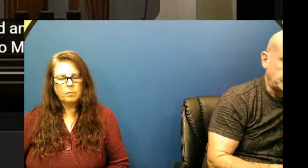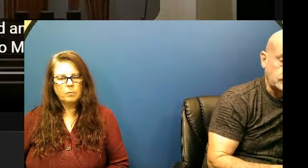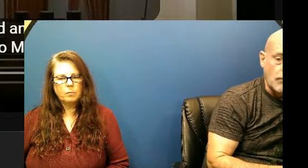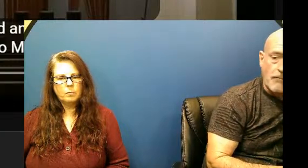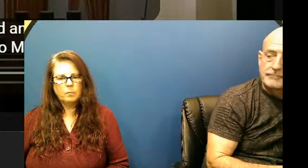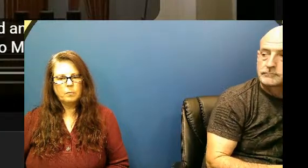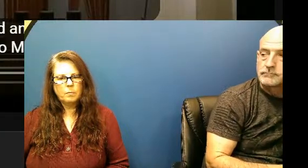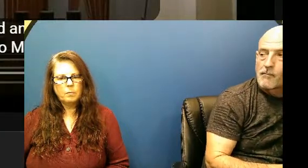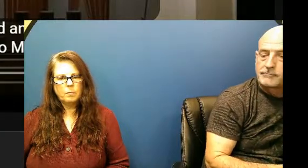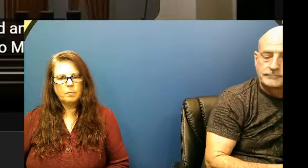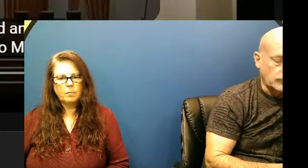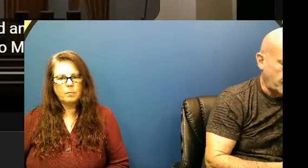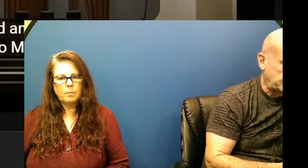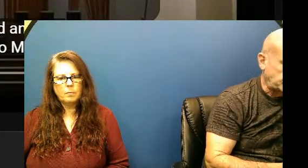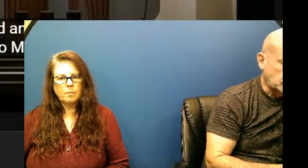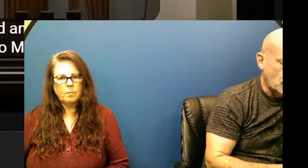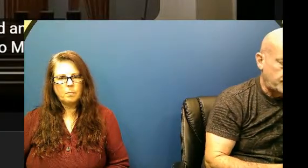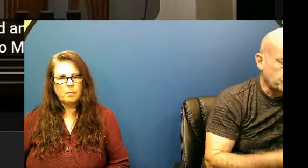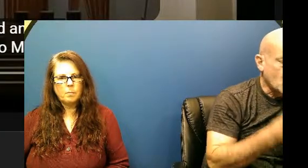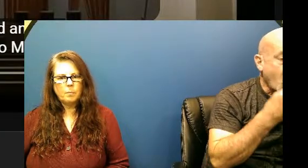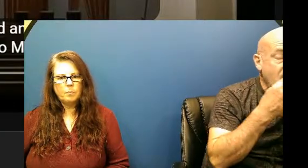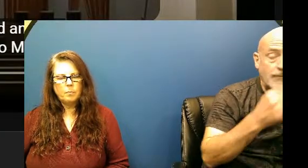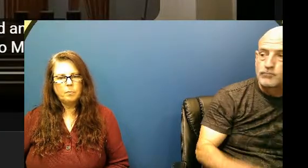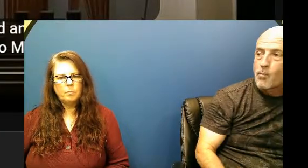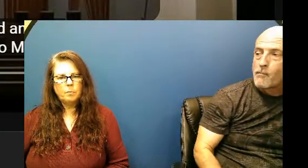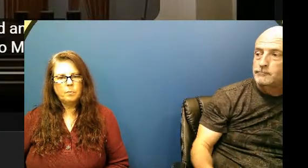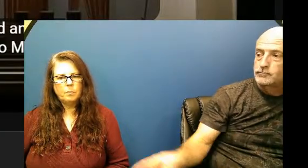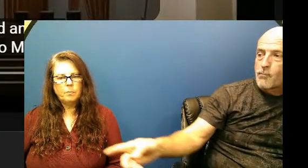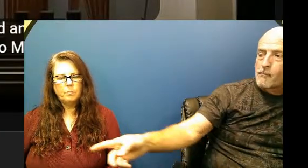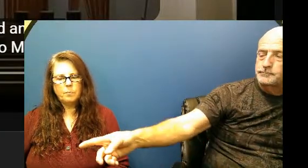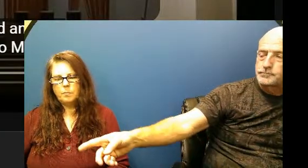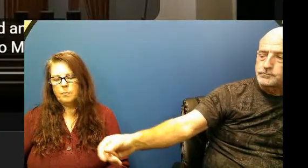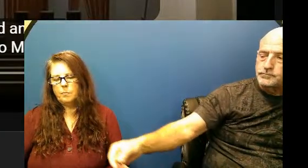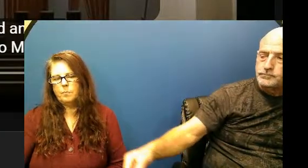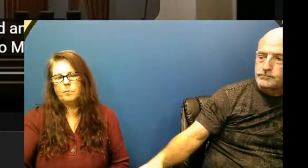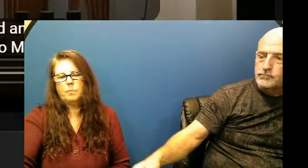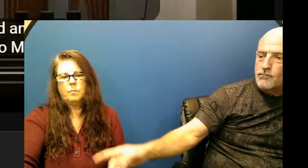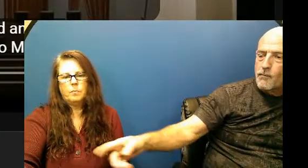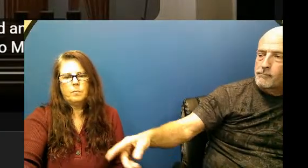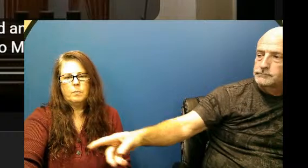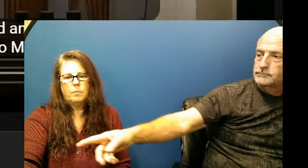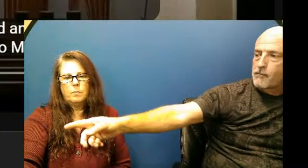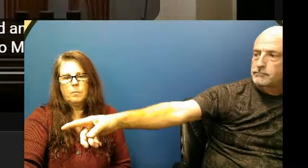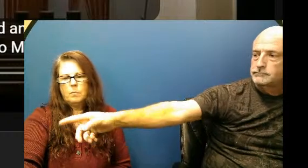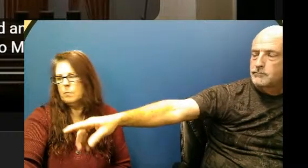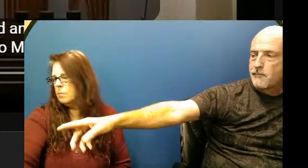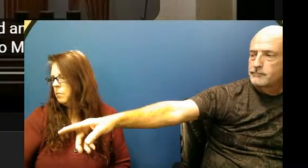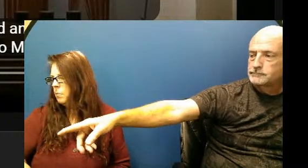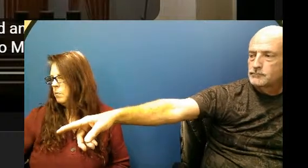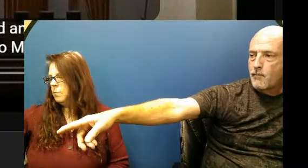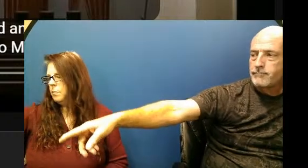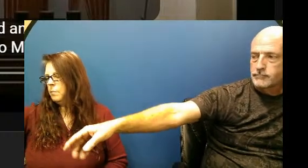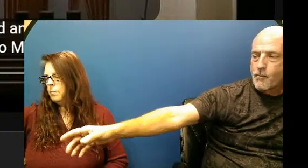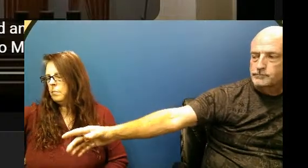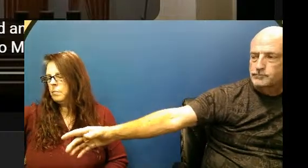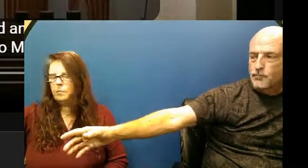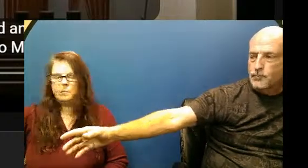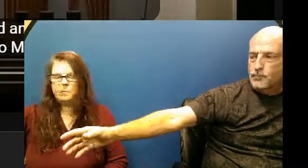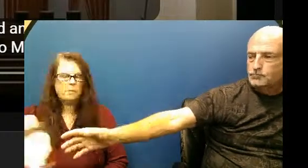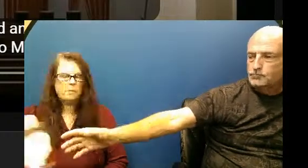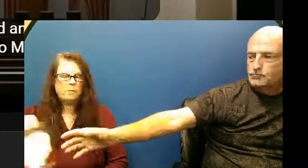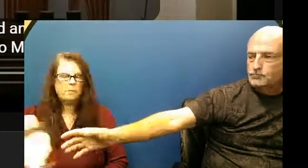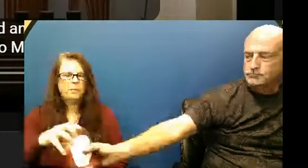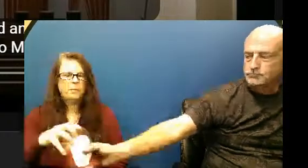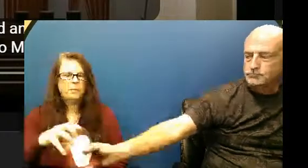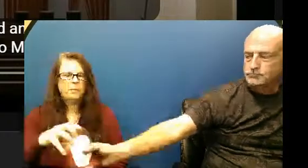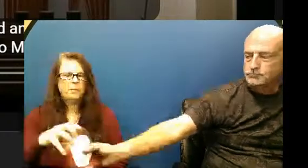the information, whatever algorithms they want, that has access to the personal information or